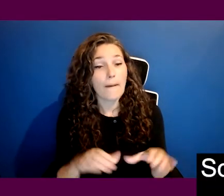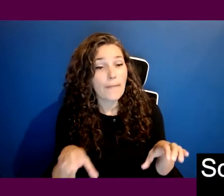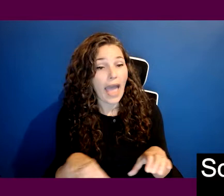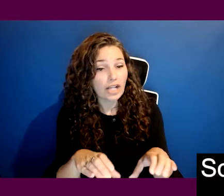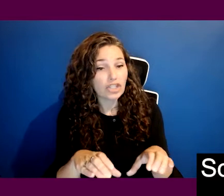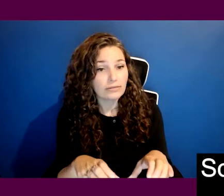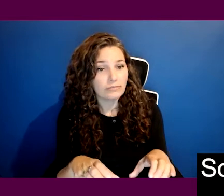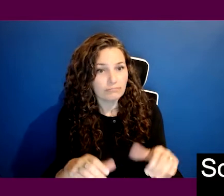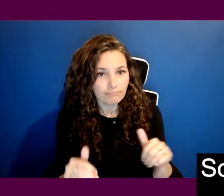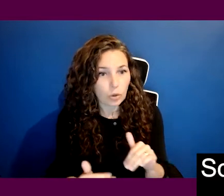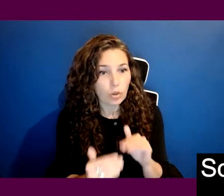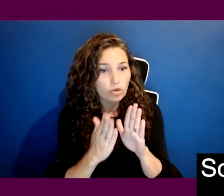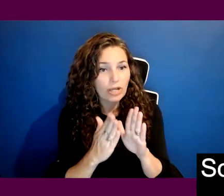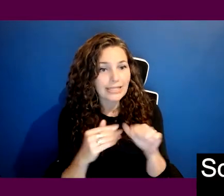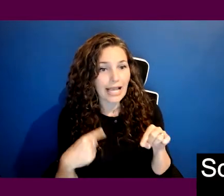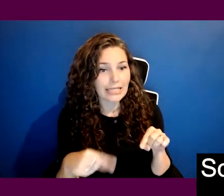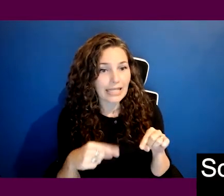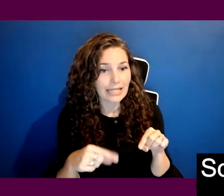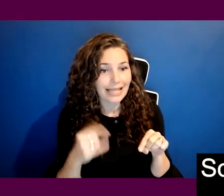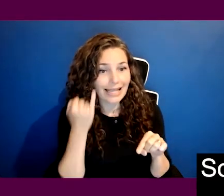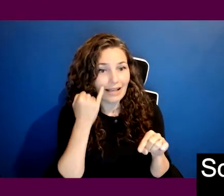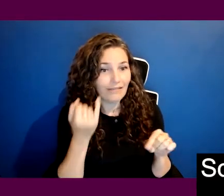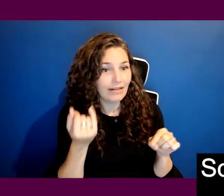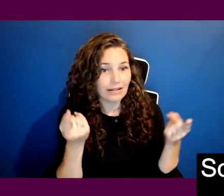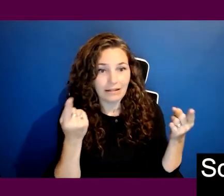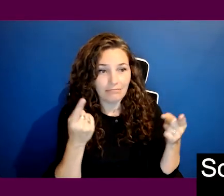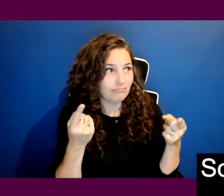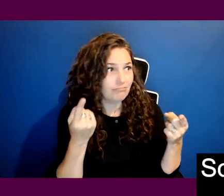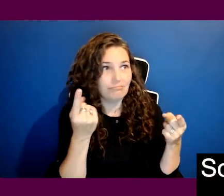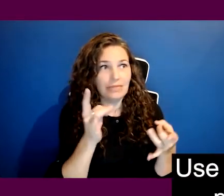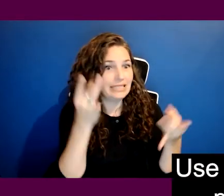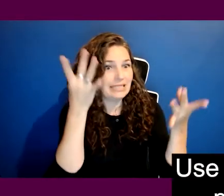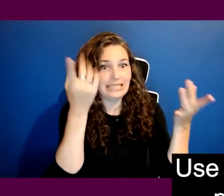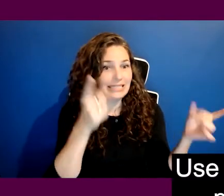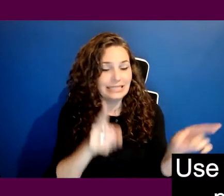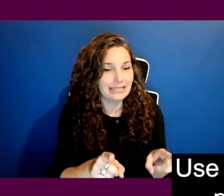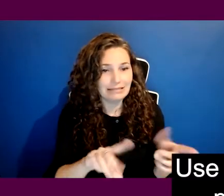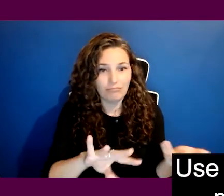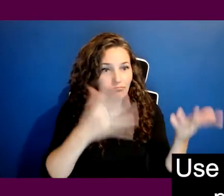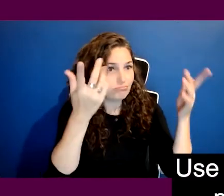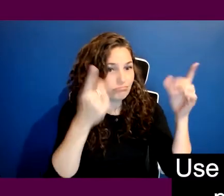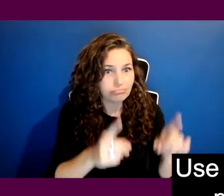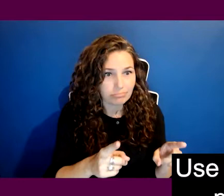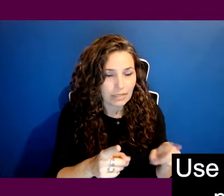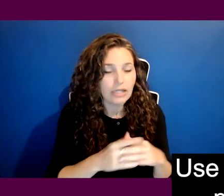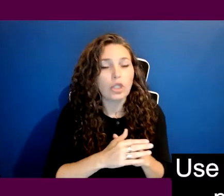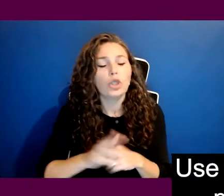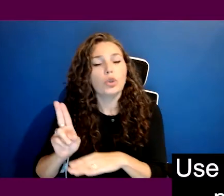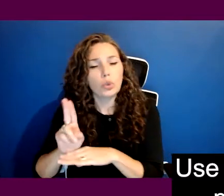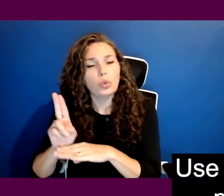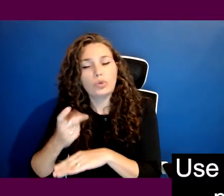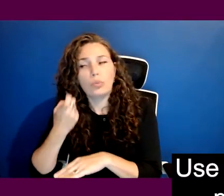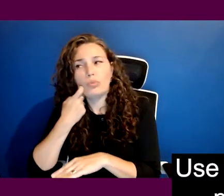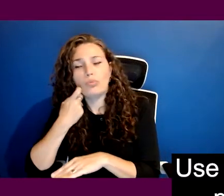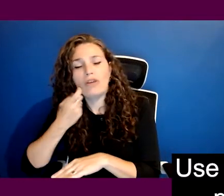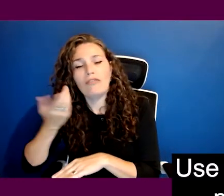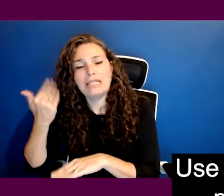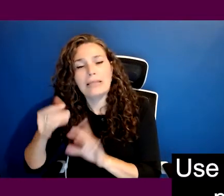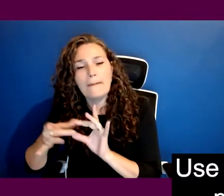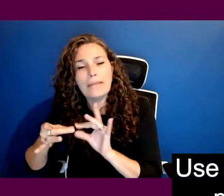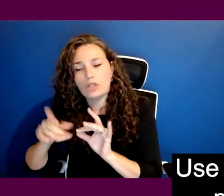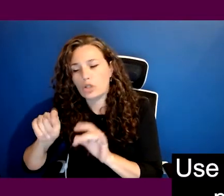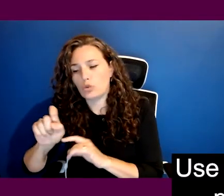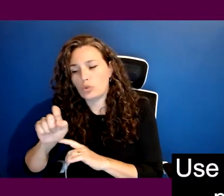Some actions you can take to address your anxiety when a disaster has happened. Use tools to lessen anxiety that were mentioned